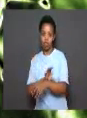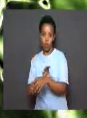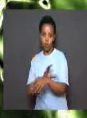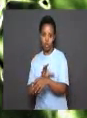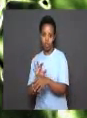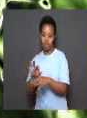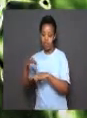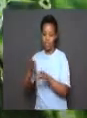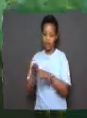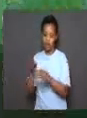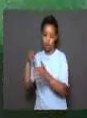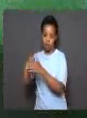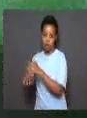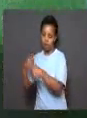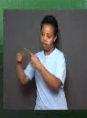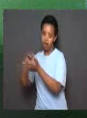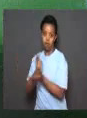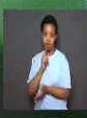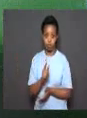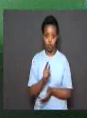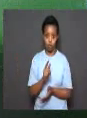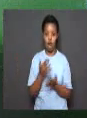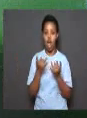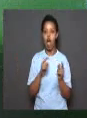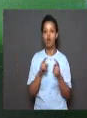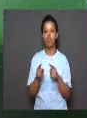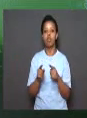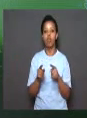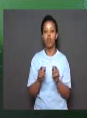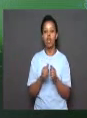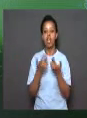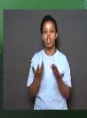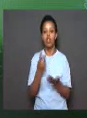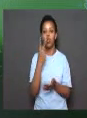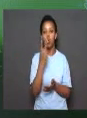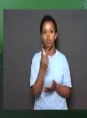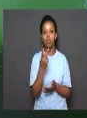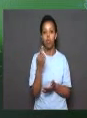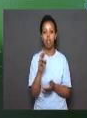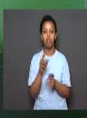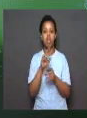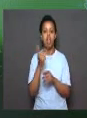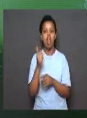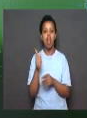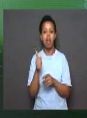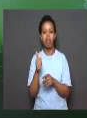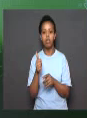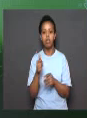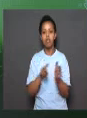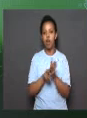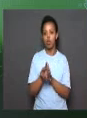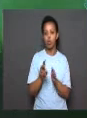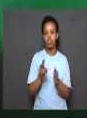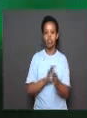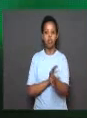other cells. Let us look at how two different viruses infect a